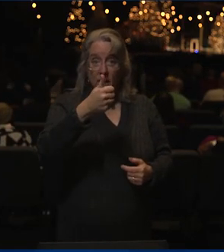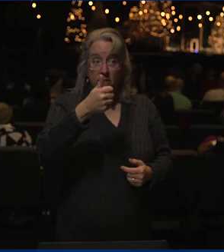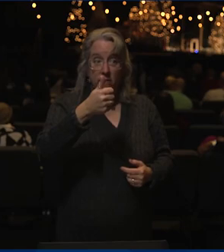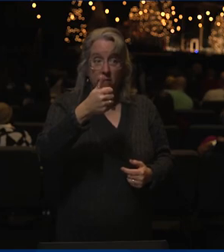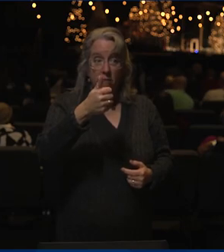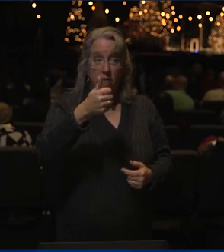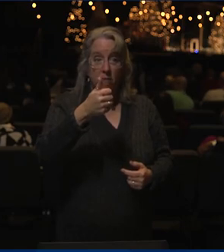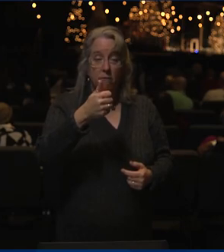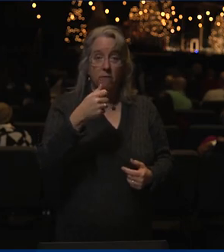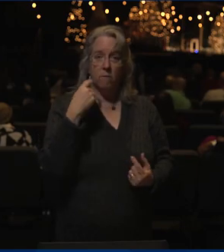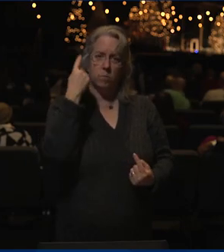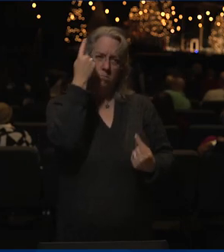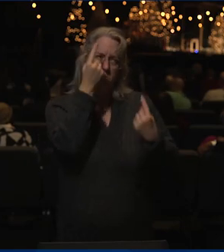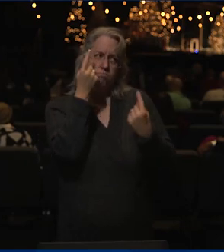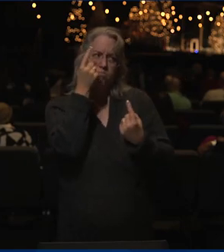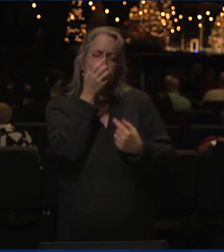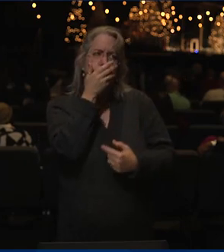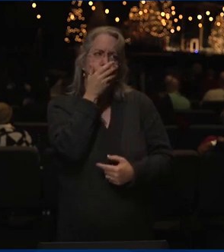if you are wondering,